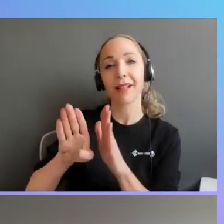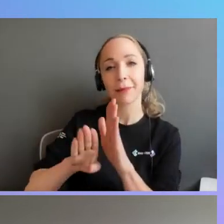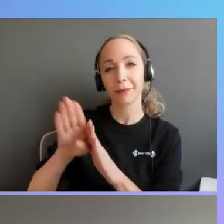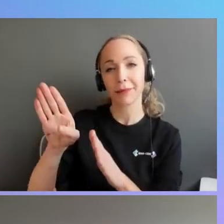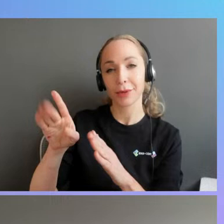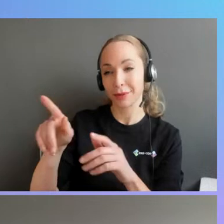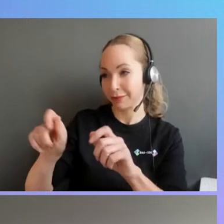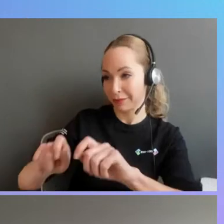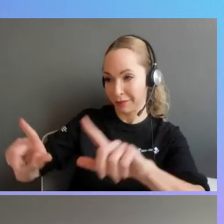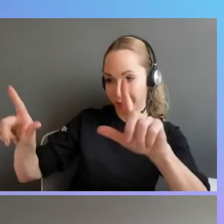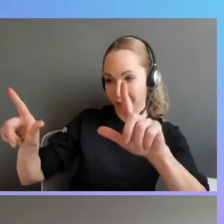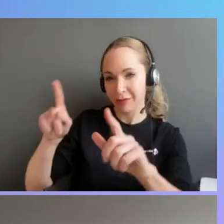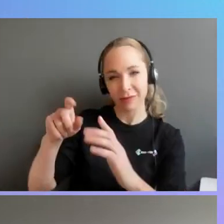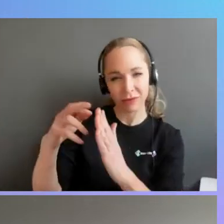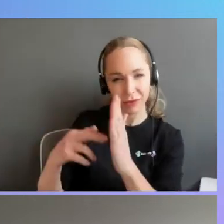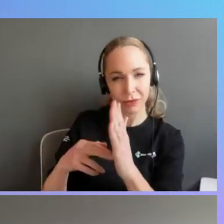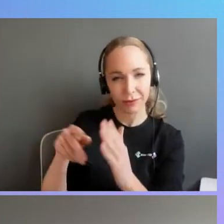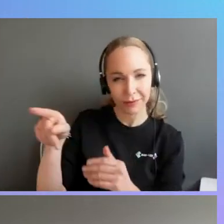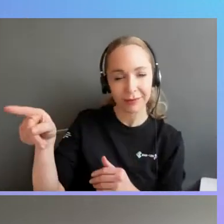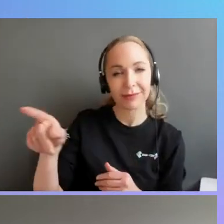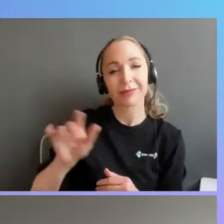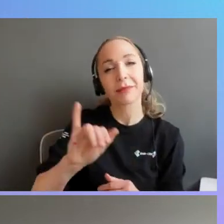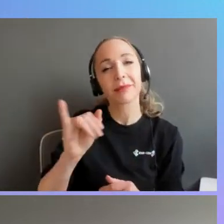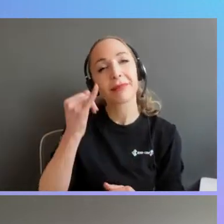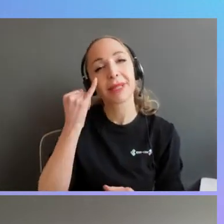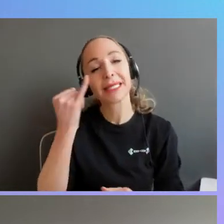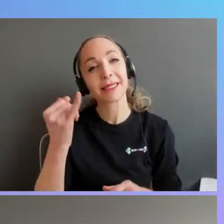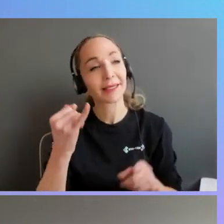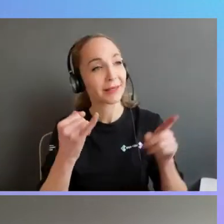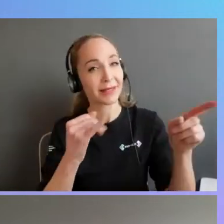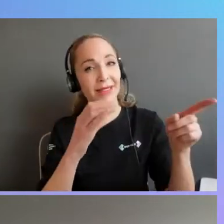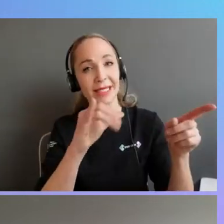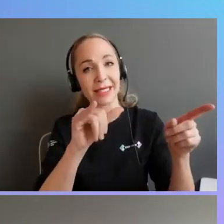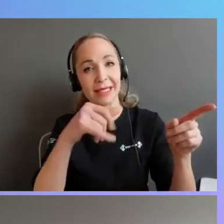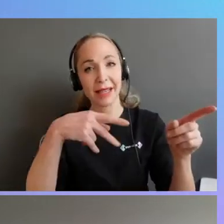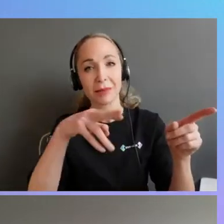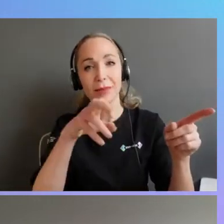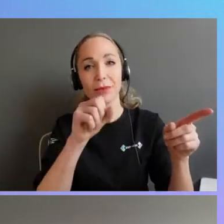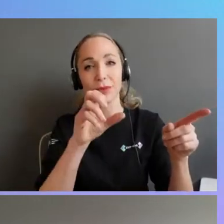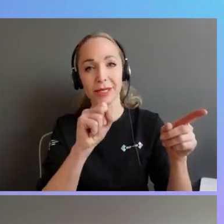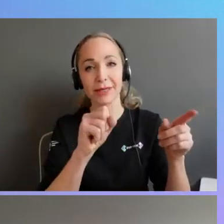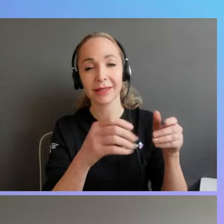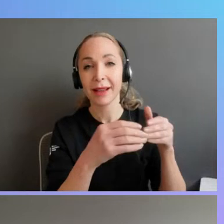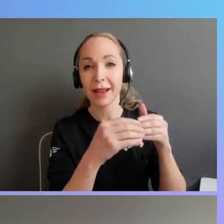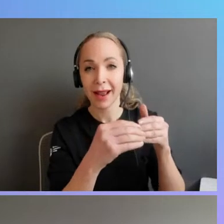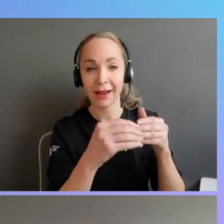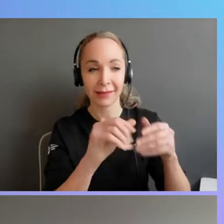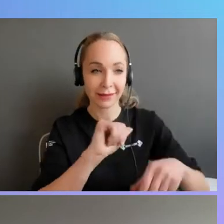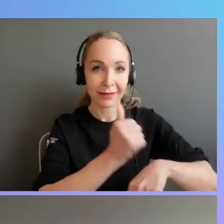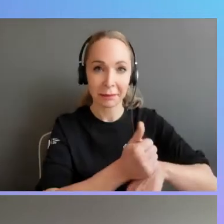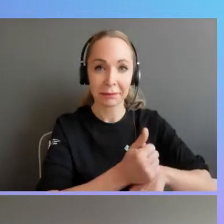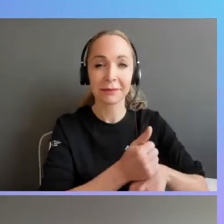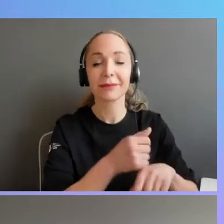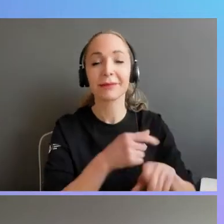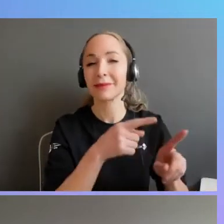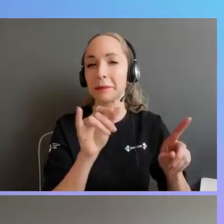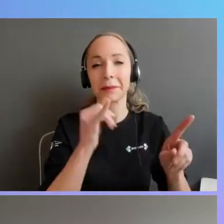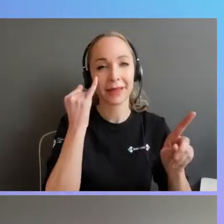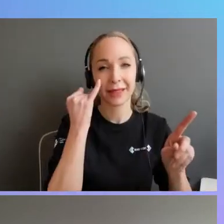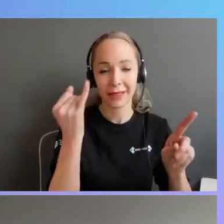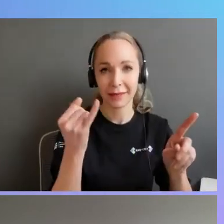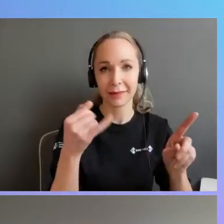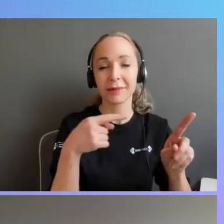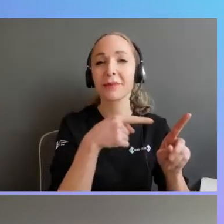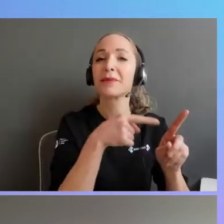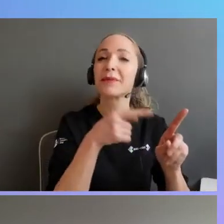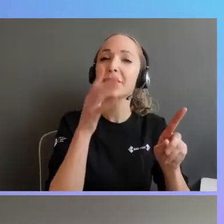You are similar to the Cypress guided setup. You're giving specific tests, able to choose